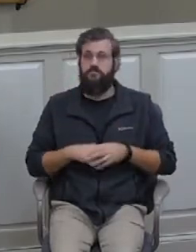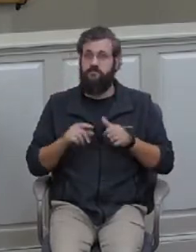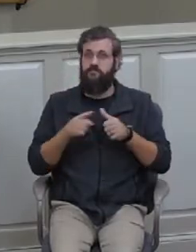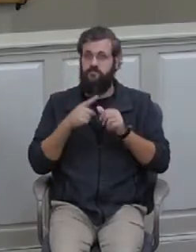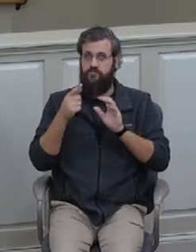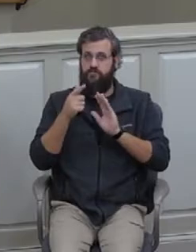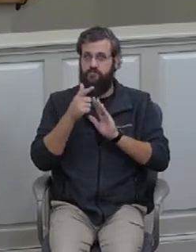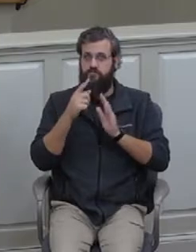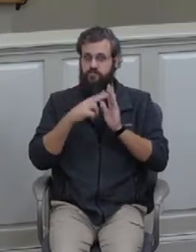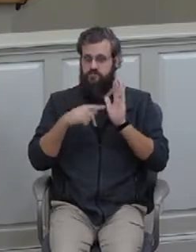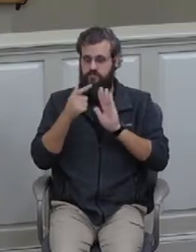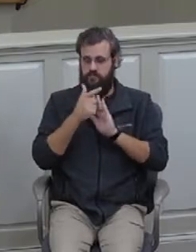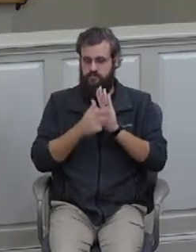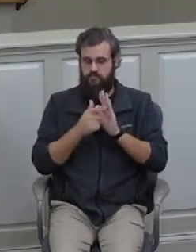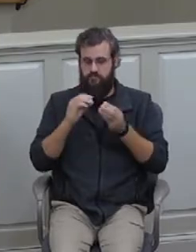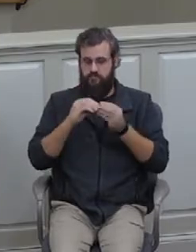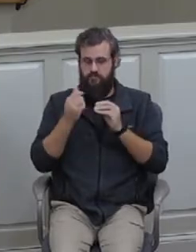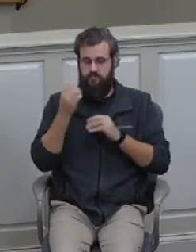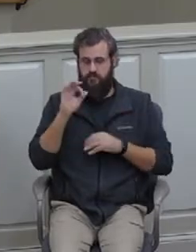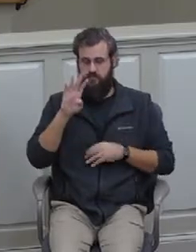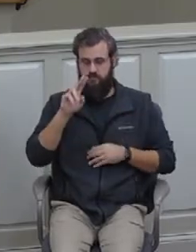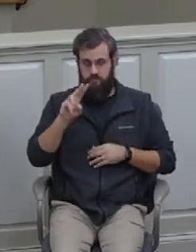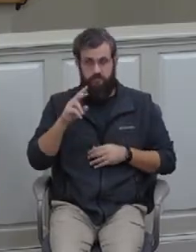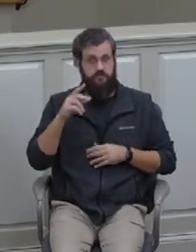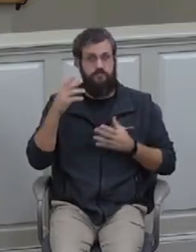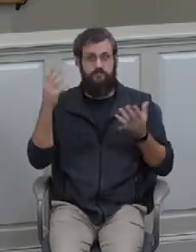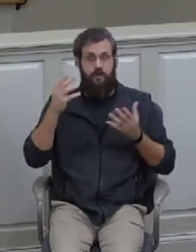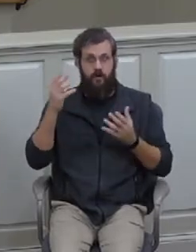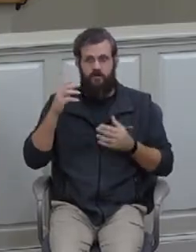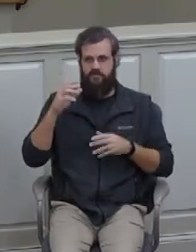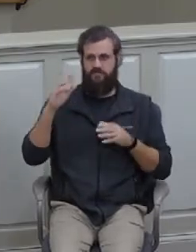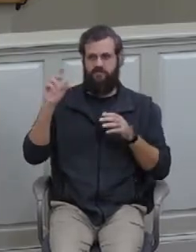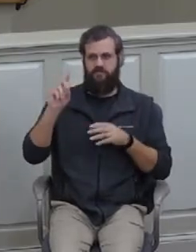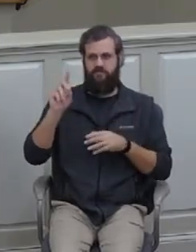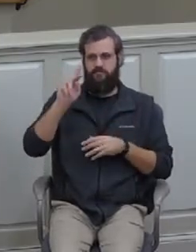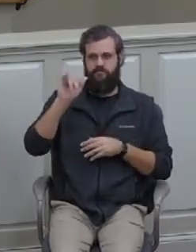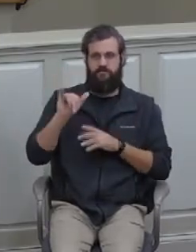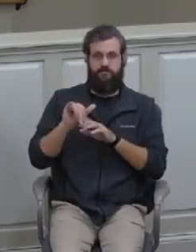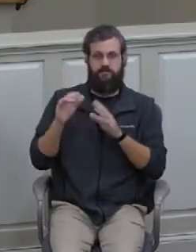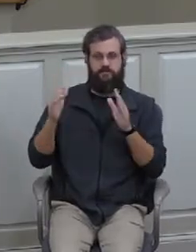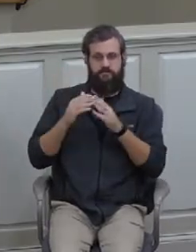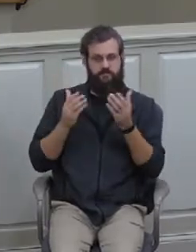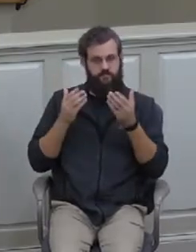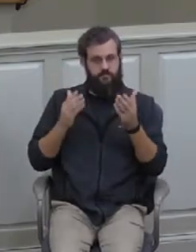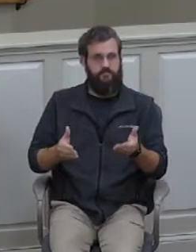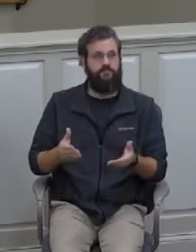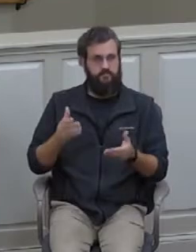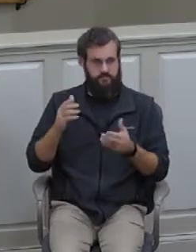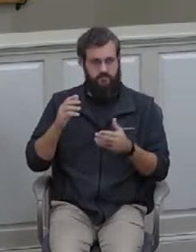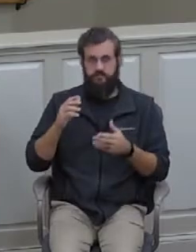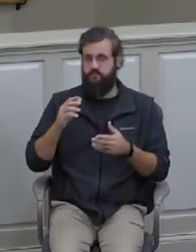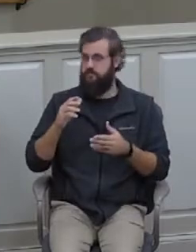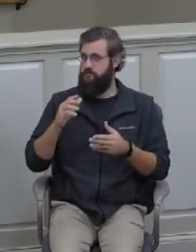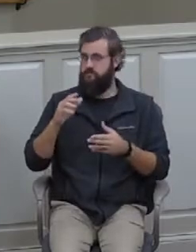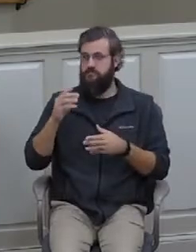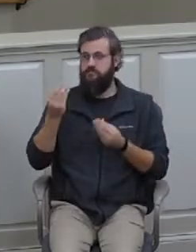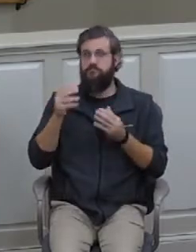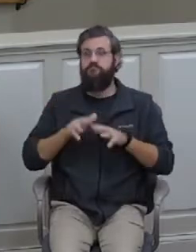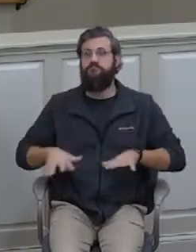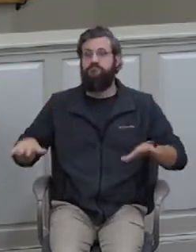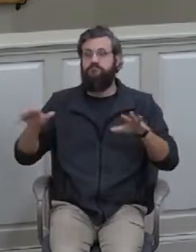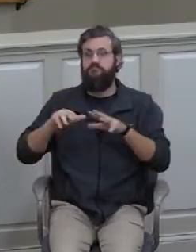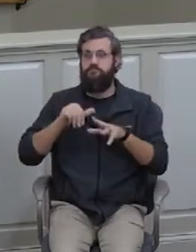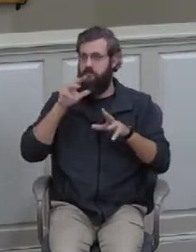first reading of ordinance number 1942, an ordinance of the City of Danville, Kentucky, proposing to annex the unincorporated territory